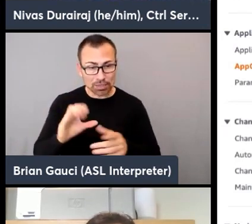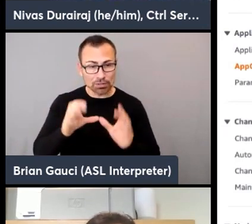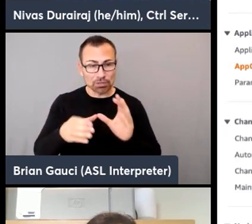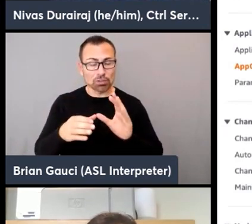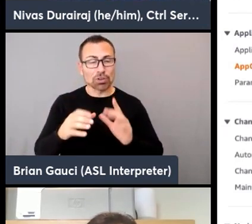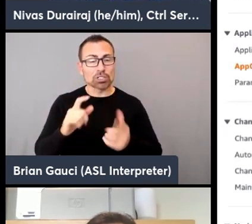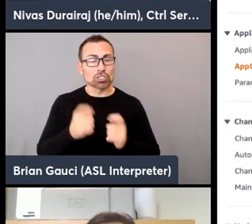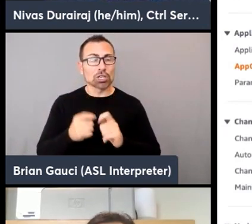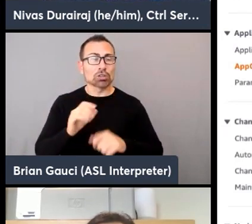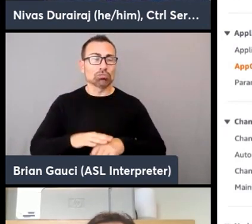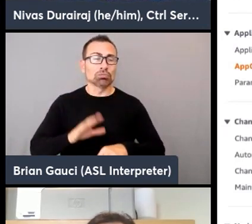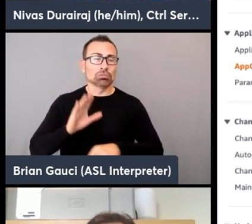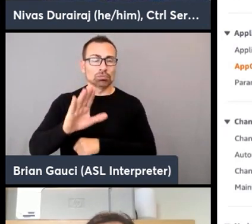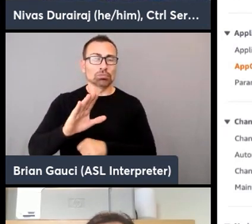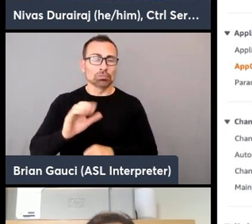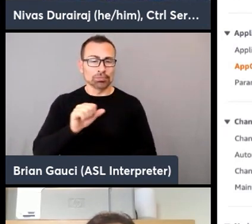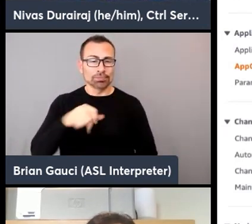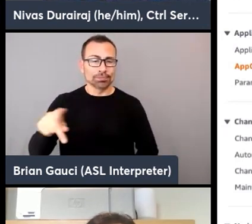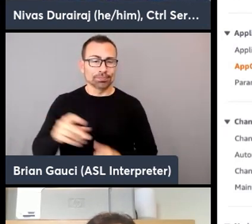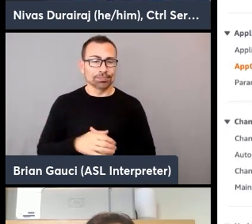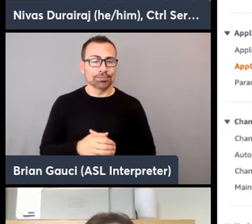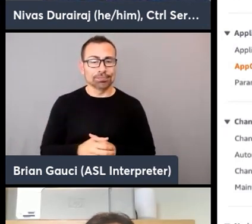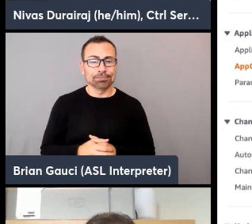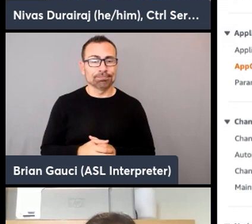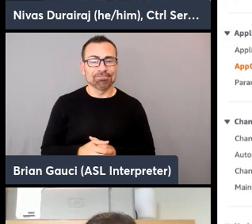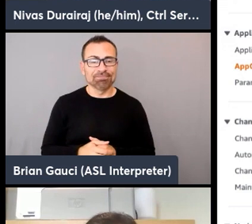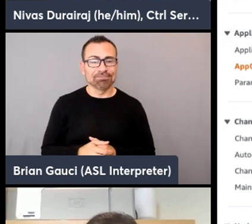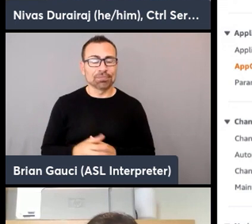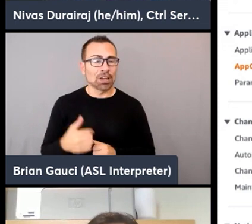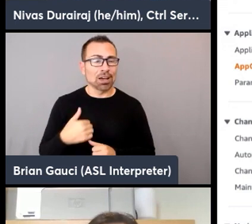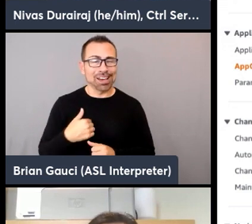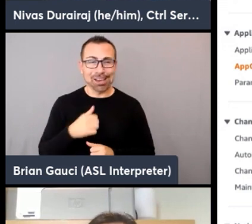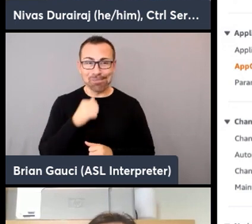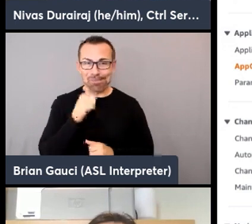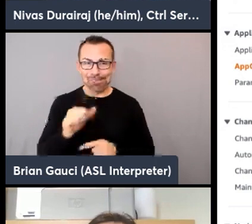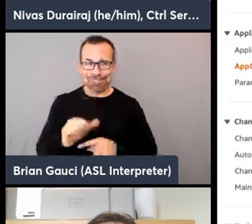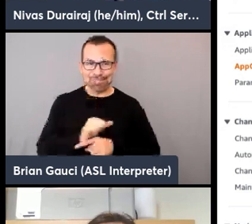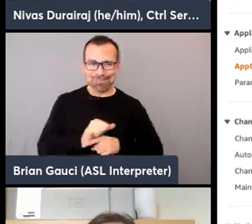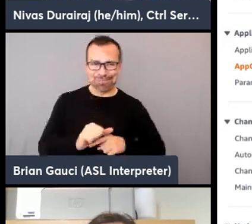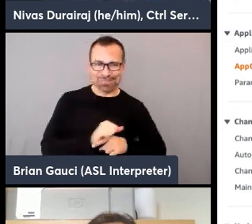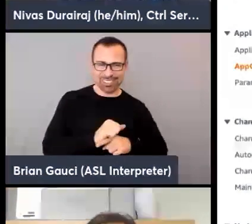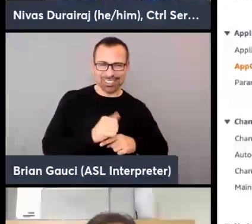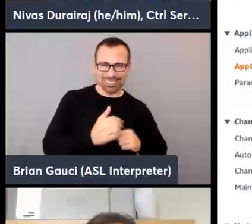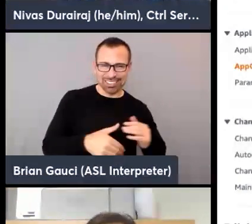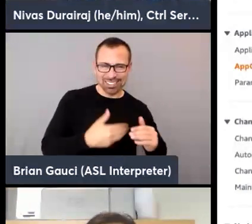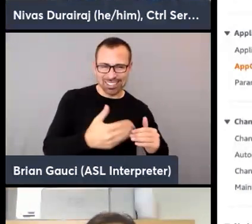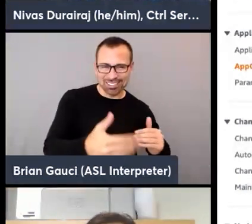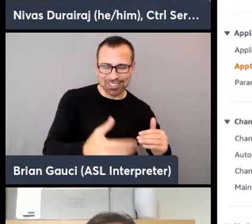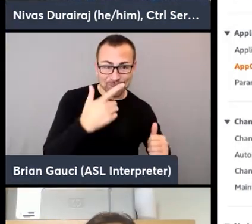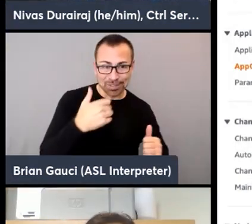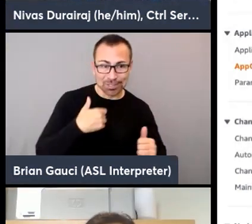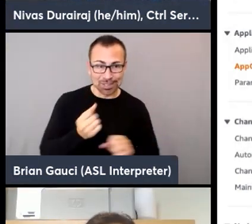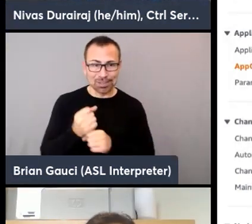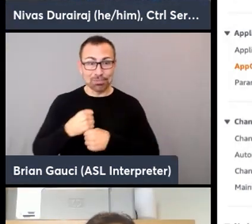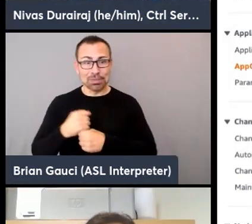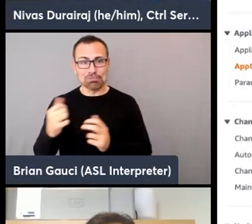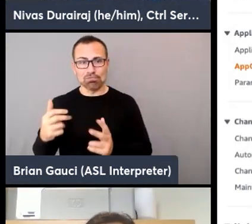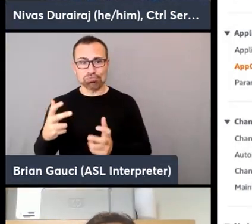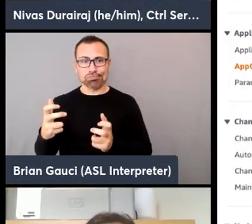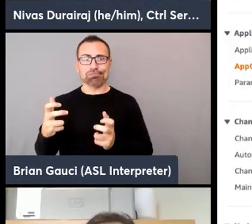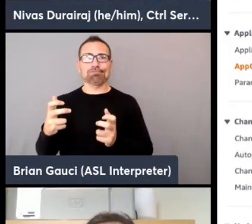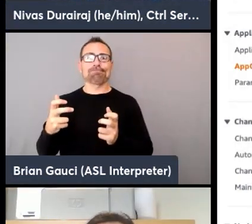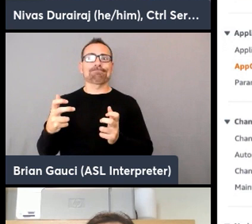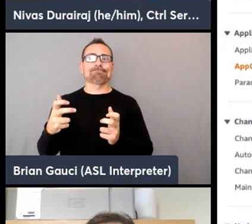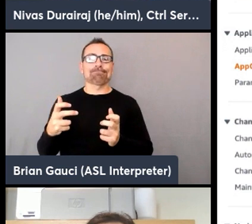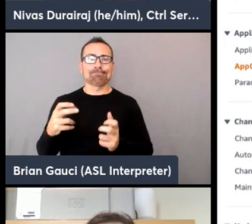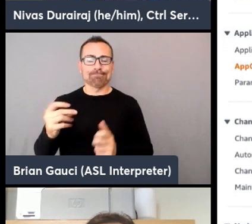your application. So I am not going to be practicing what I preach because I created an instant deployment strategy for